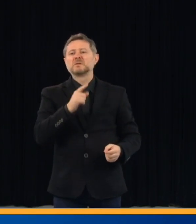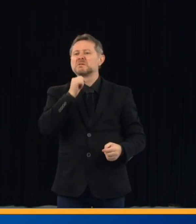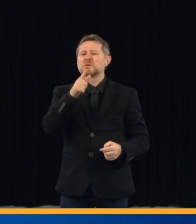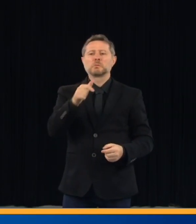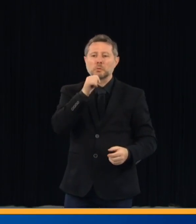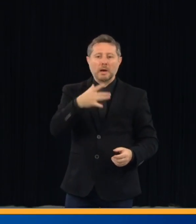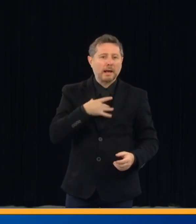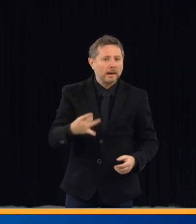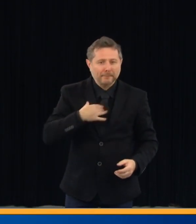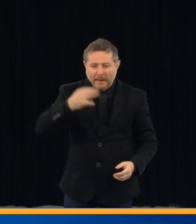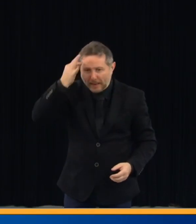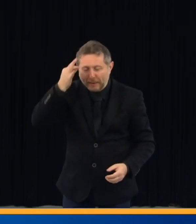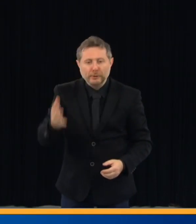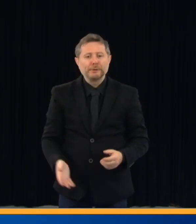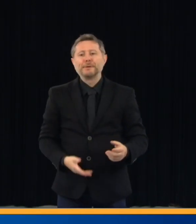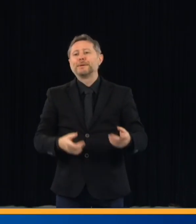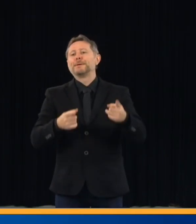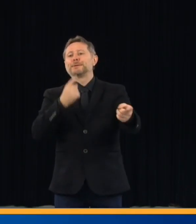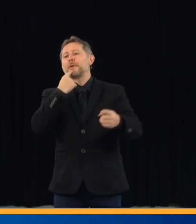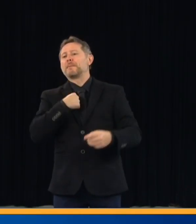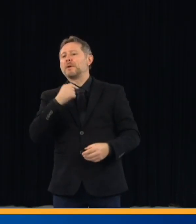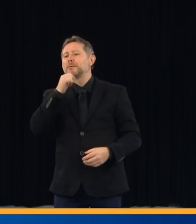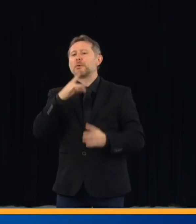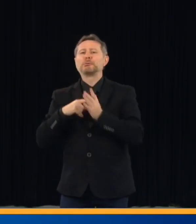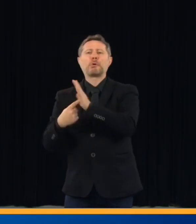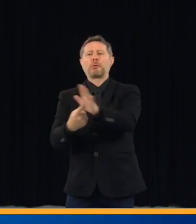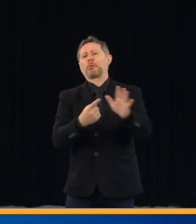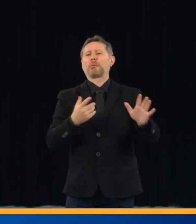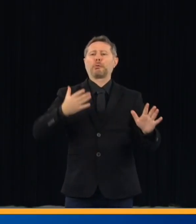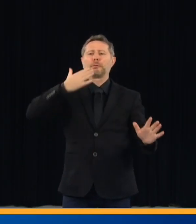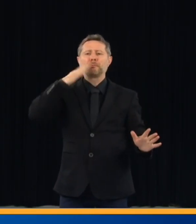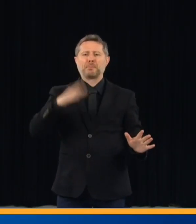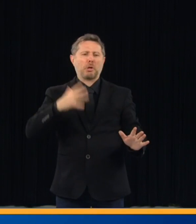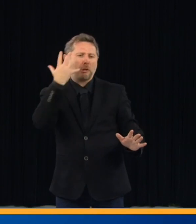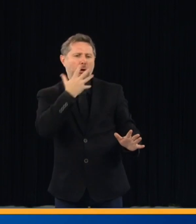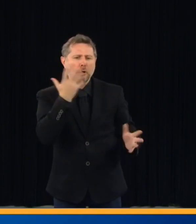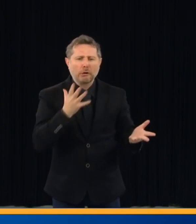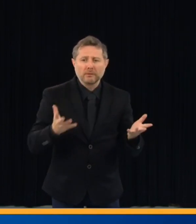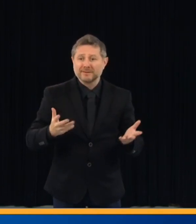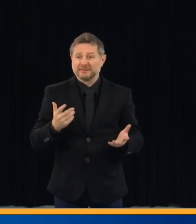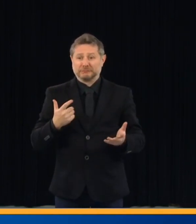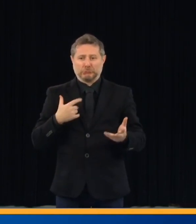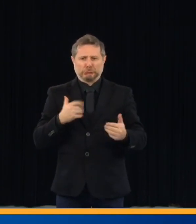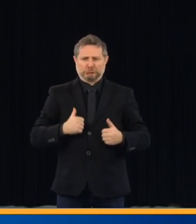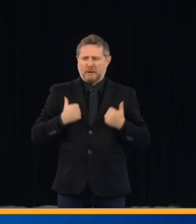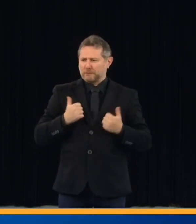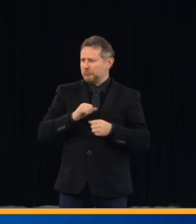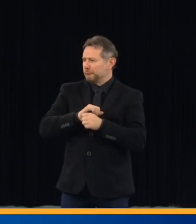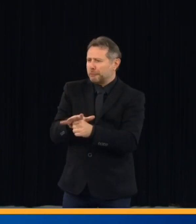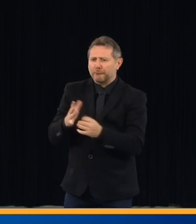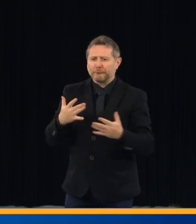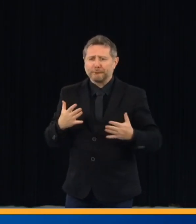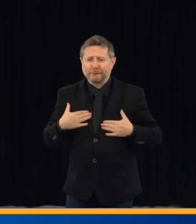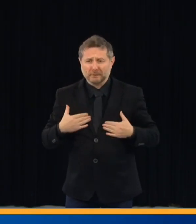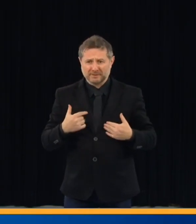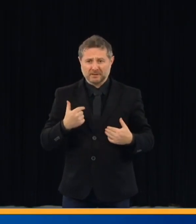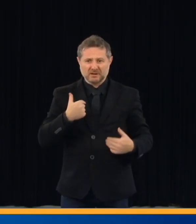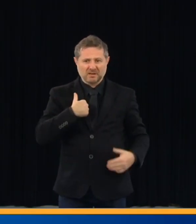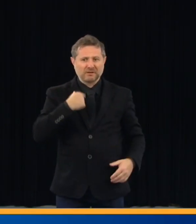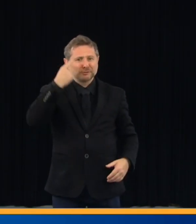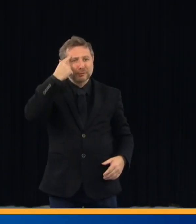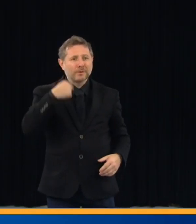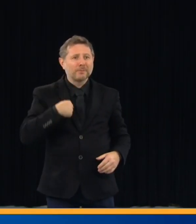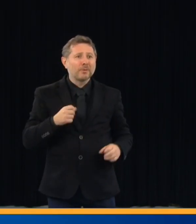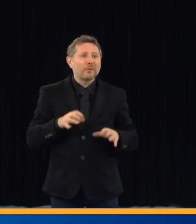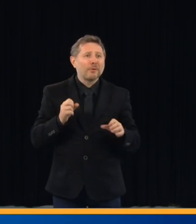that I was giving a bad look of survival of the virus. No, look, I think I'm doing okay. Good.